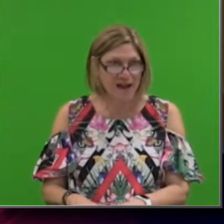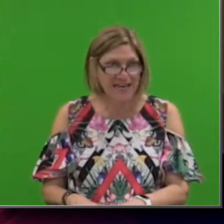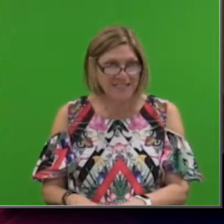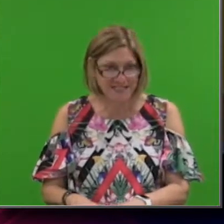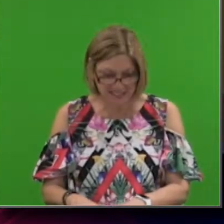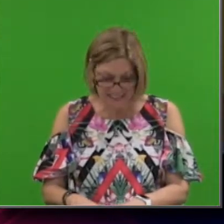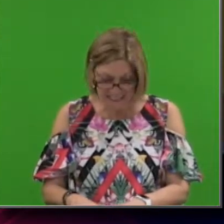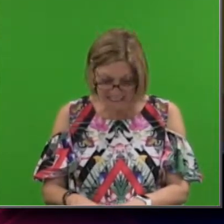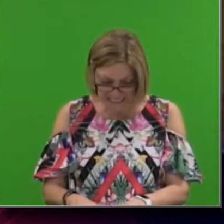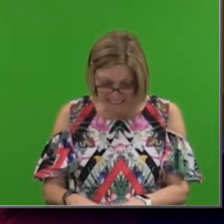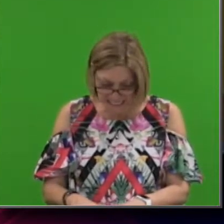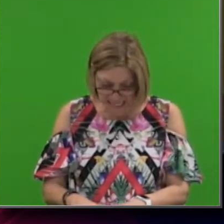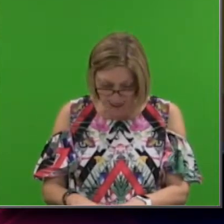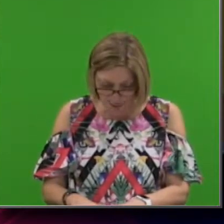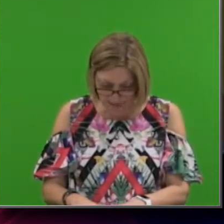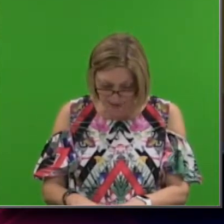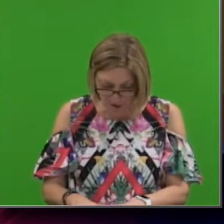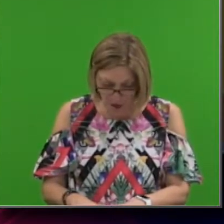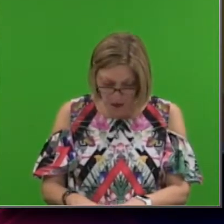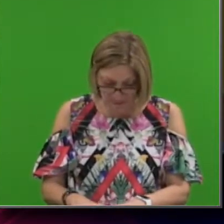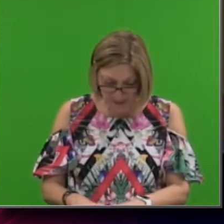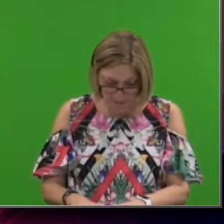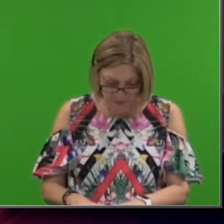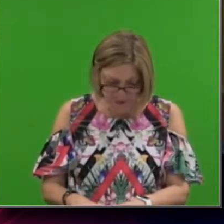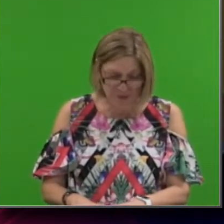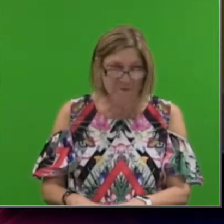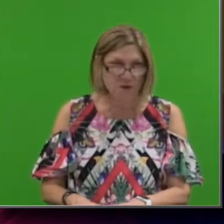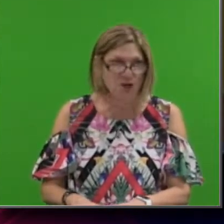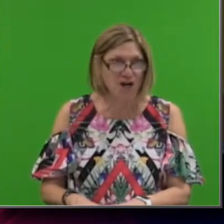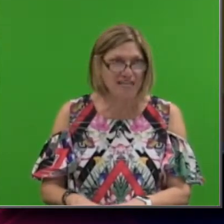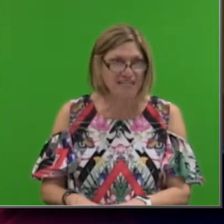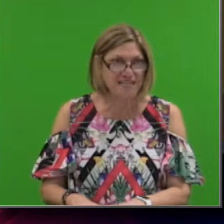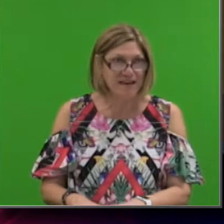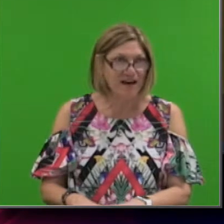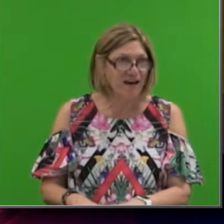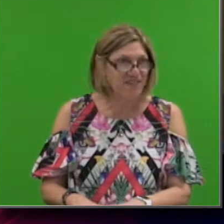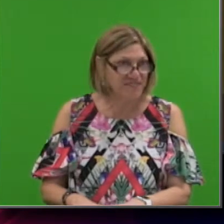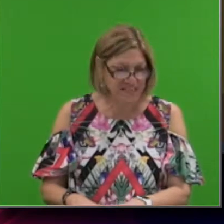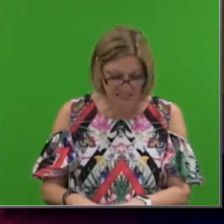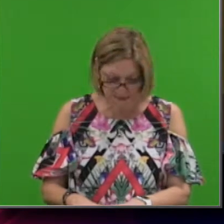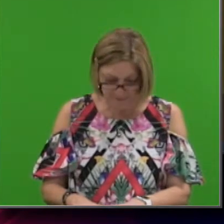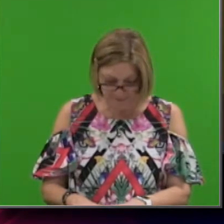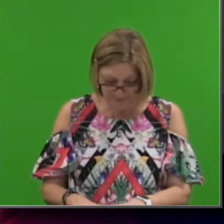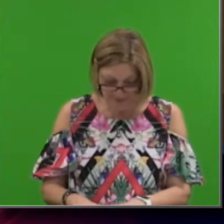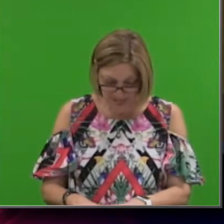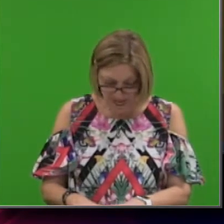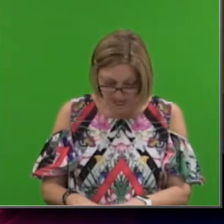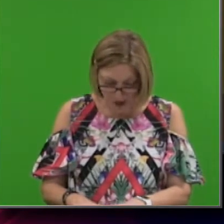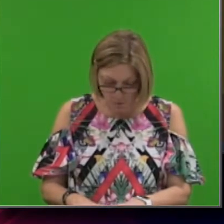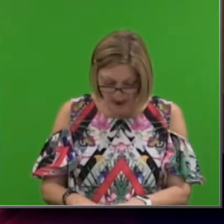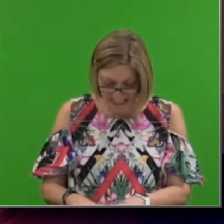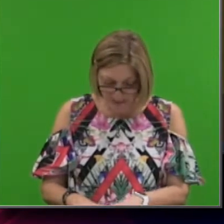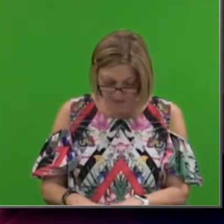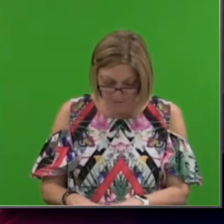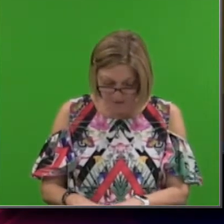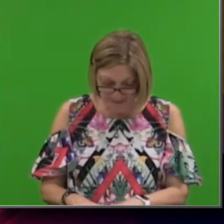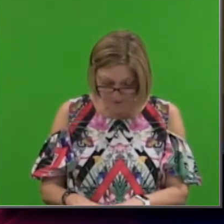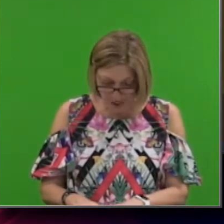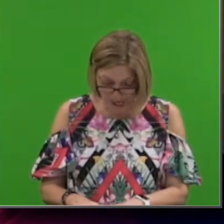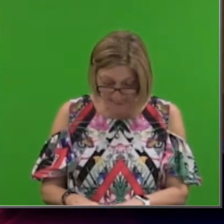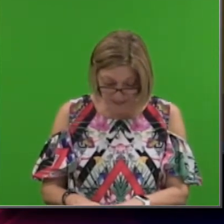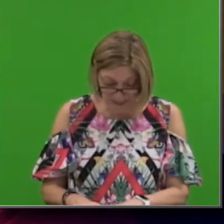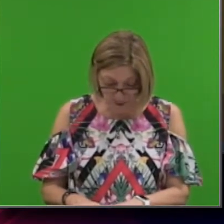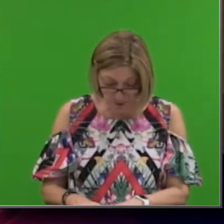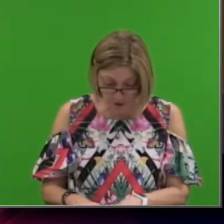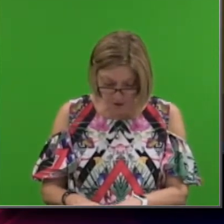did Arachne see standing there with her but the beautiful goddess Athena? Arachne was afraid of what